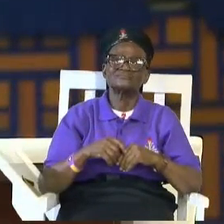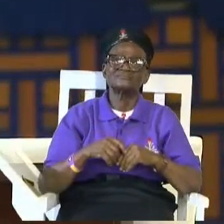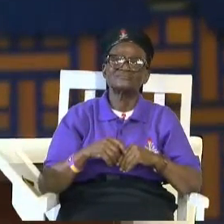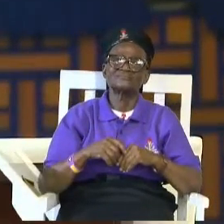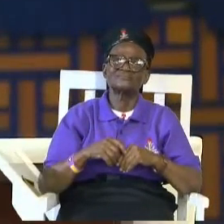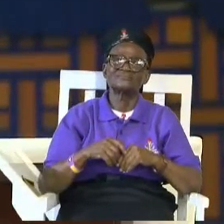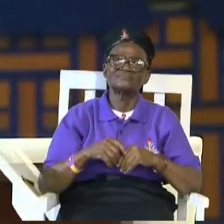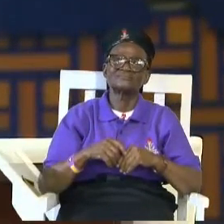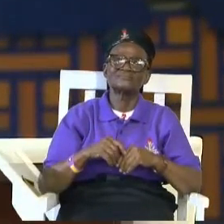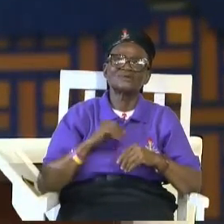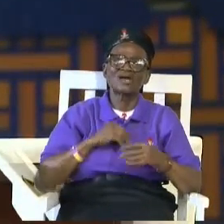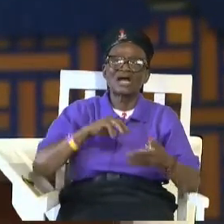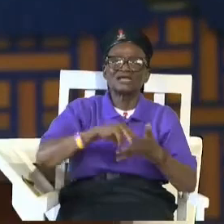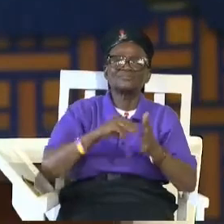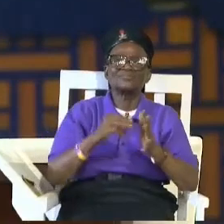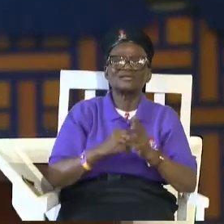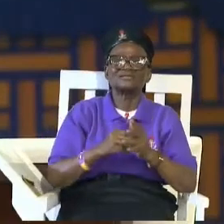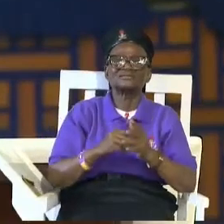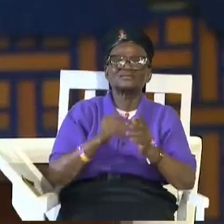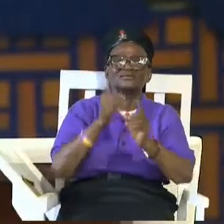I mean, just